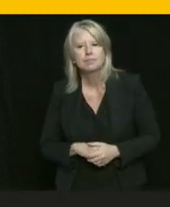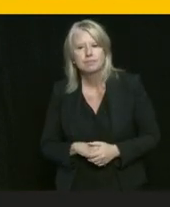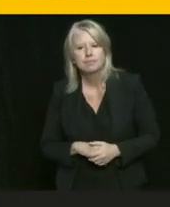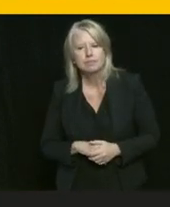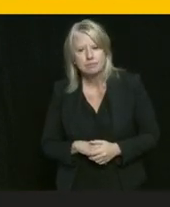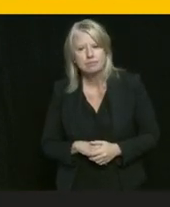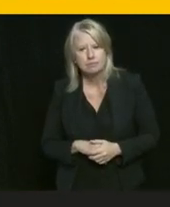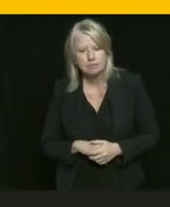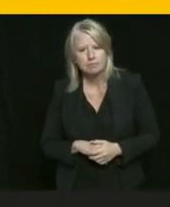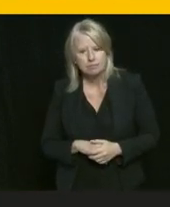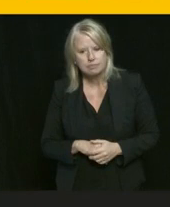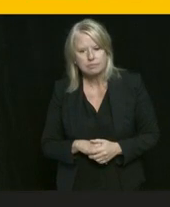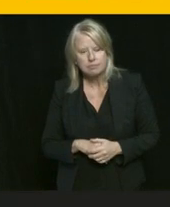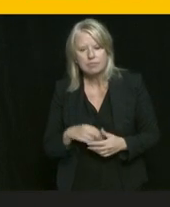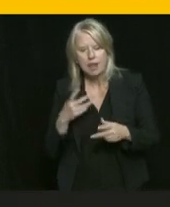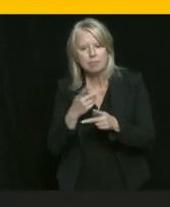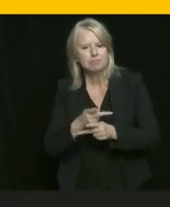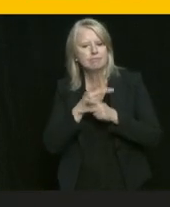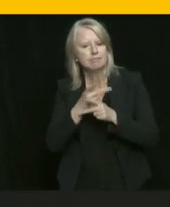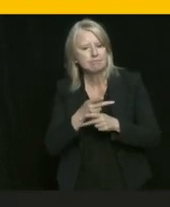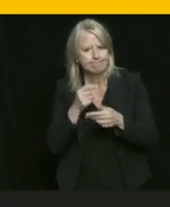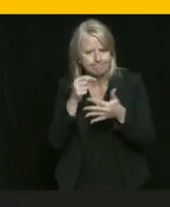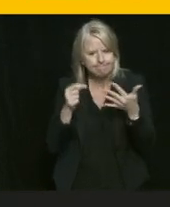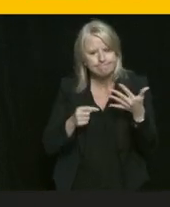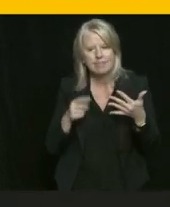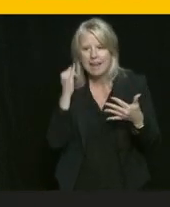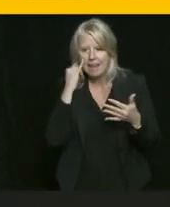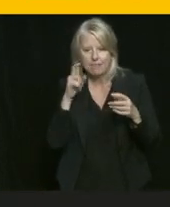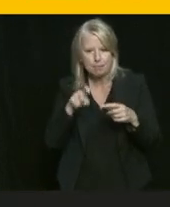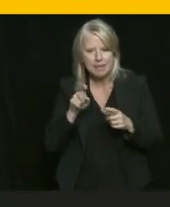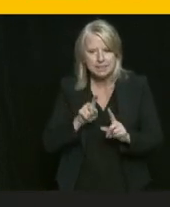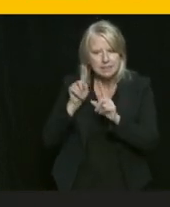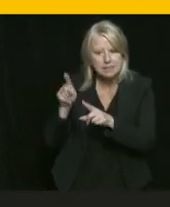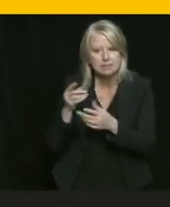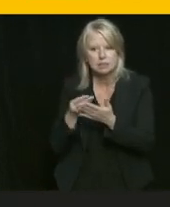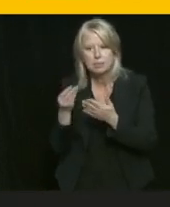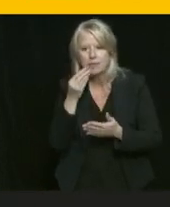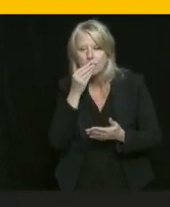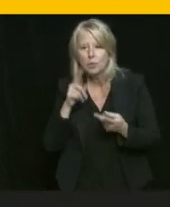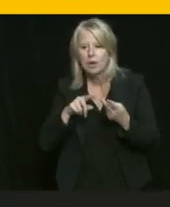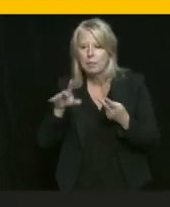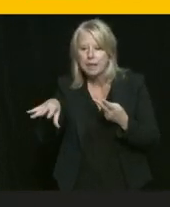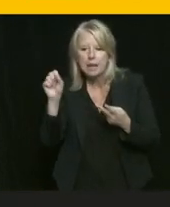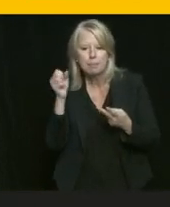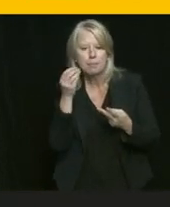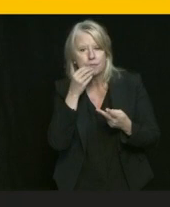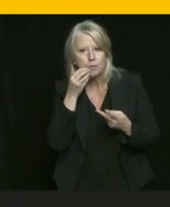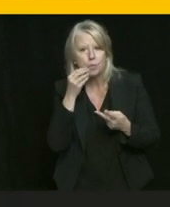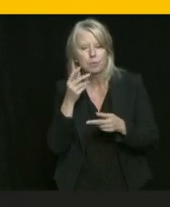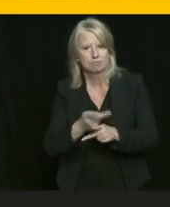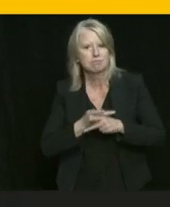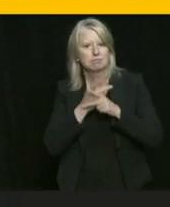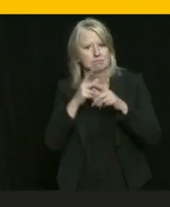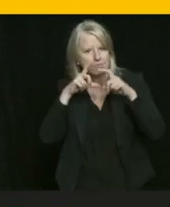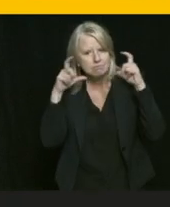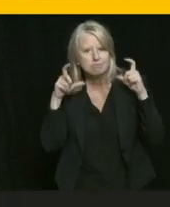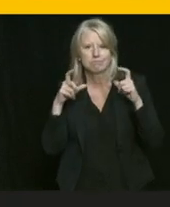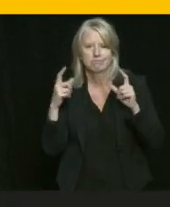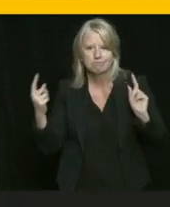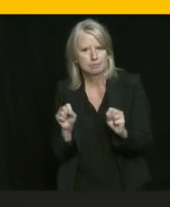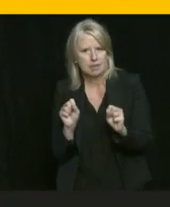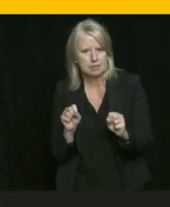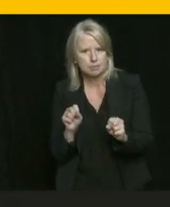And take all the necessary precautions if you have to do grocery shopping or if you have to pick up food or that type of thing. So it is